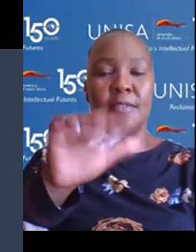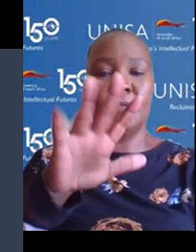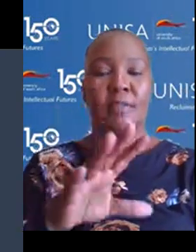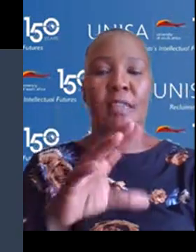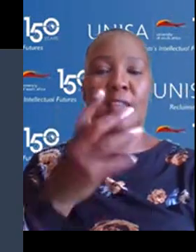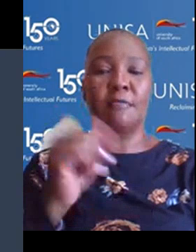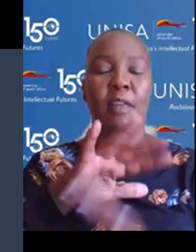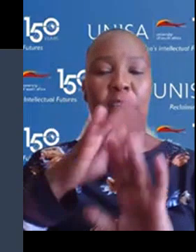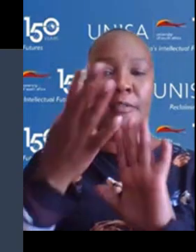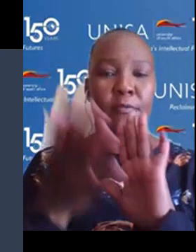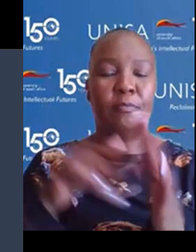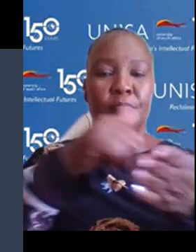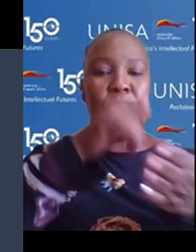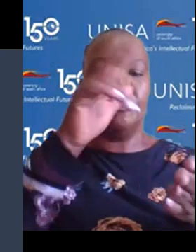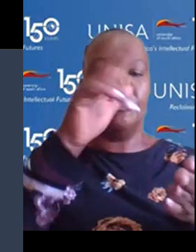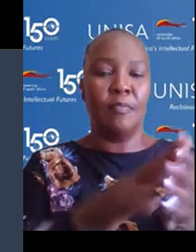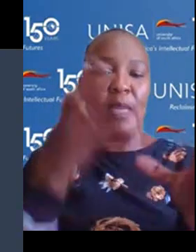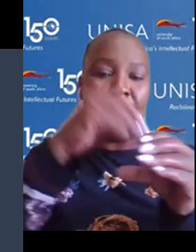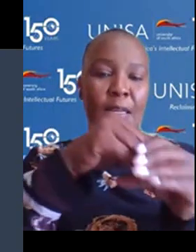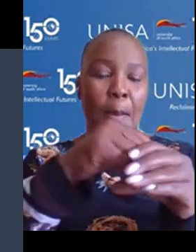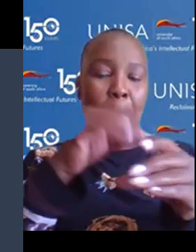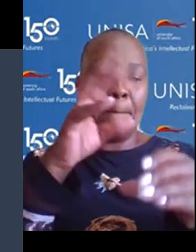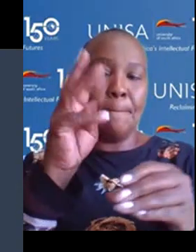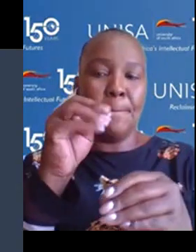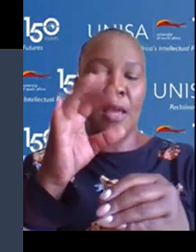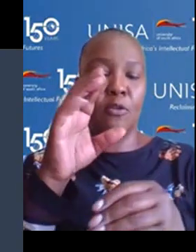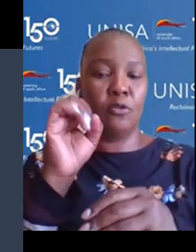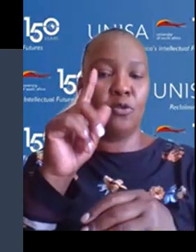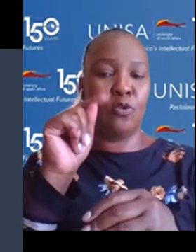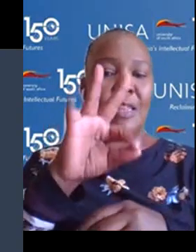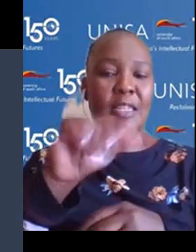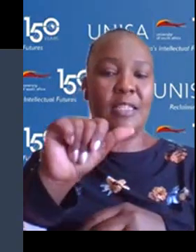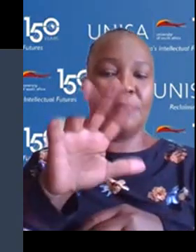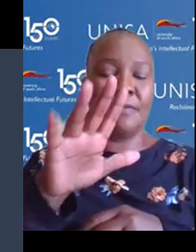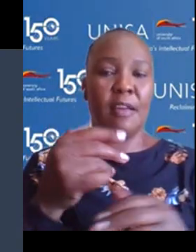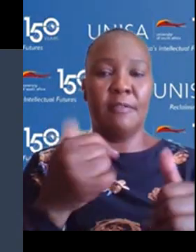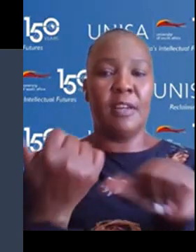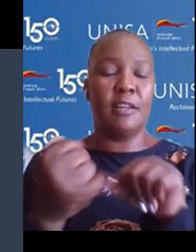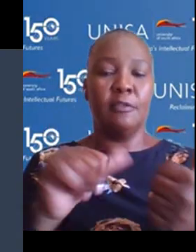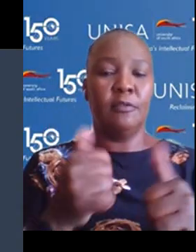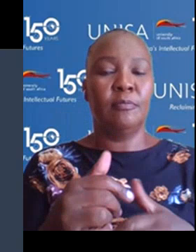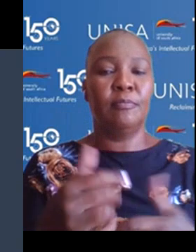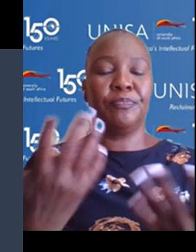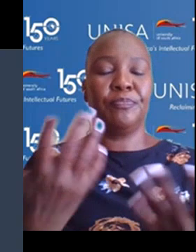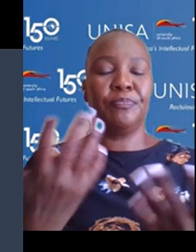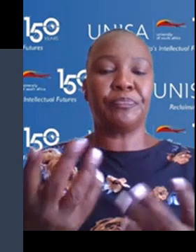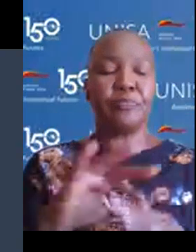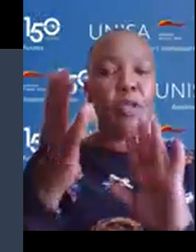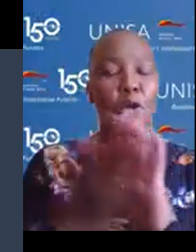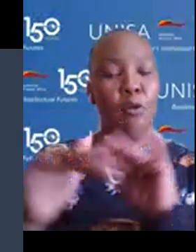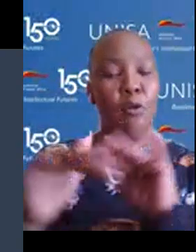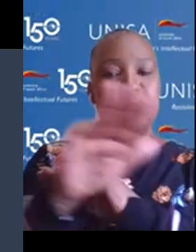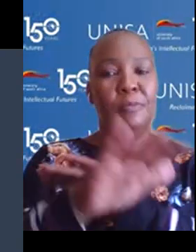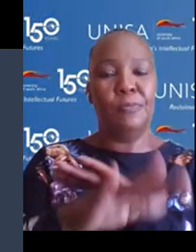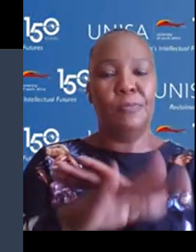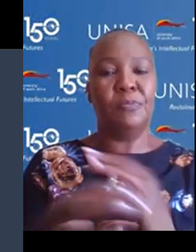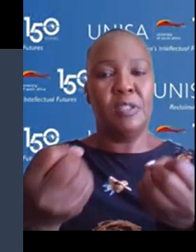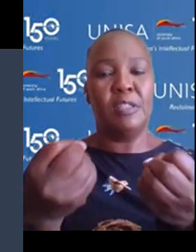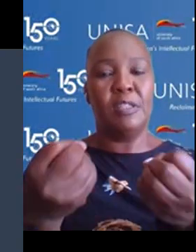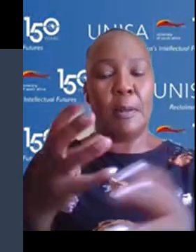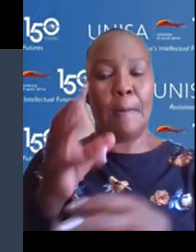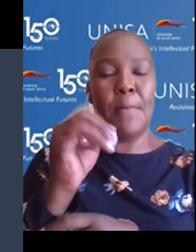apps, but it falls into the wider Microsoft 365 account. And currently, the whole platform is being renamed to